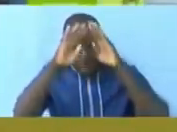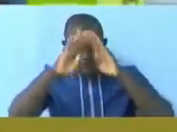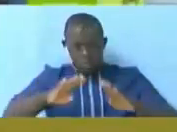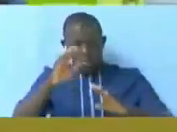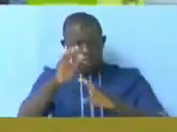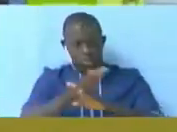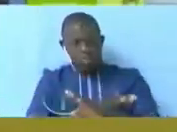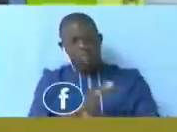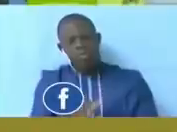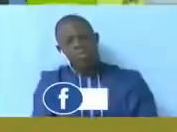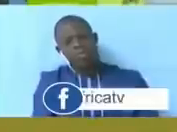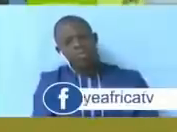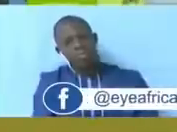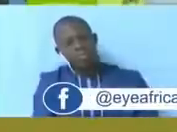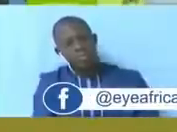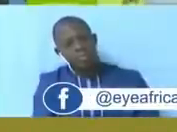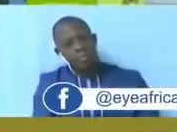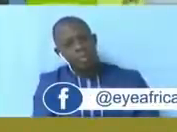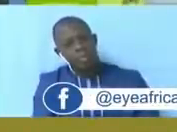1997